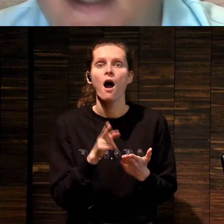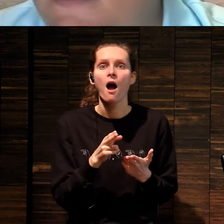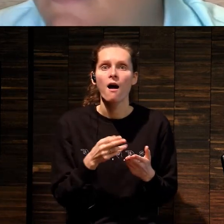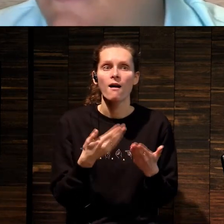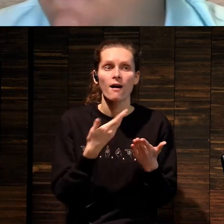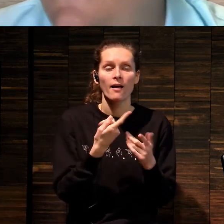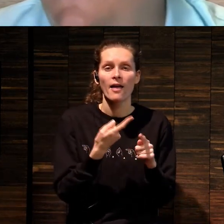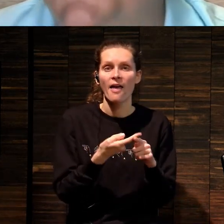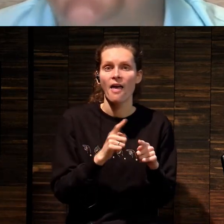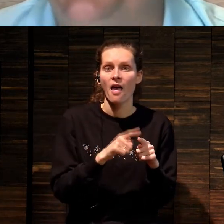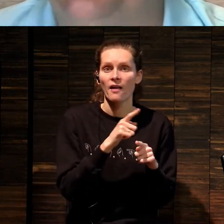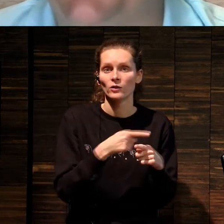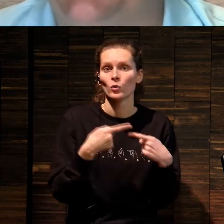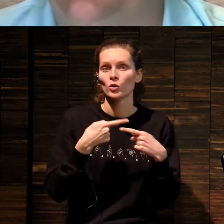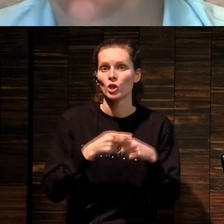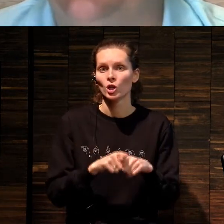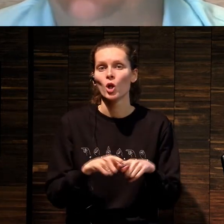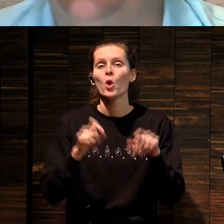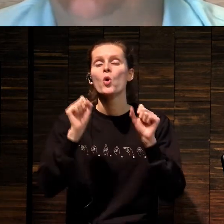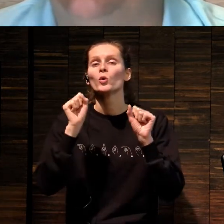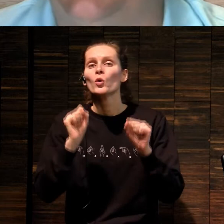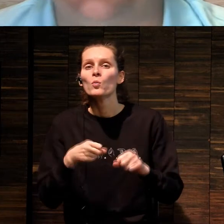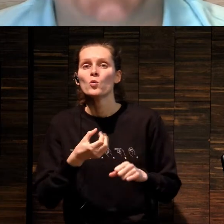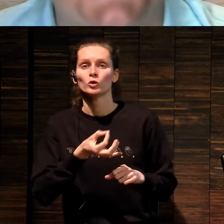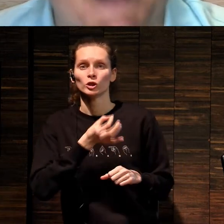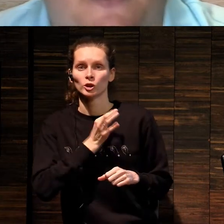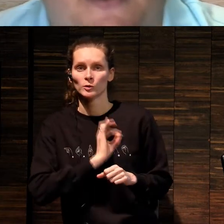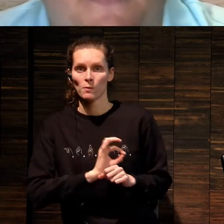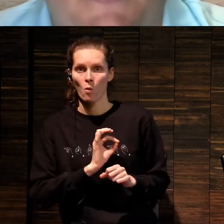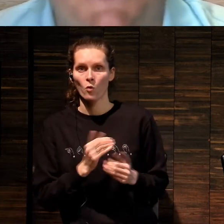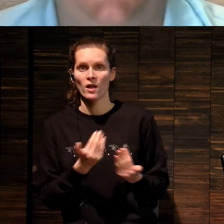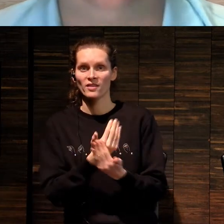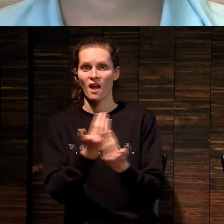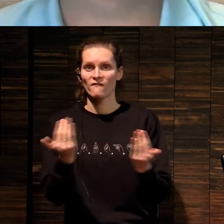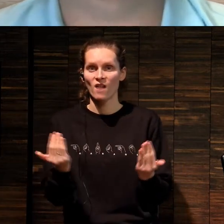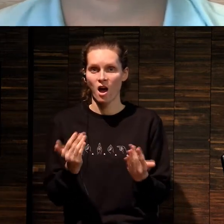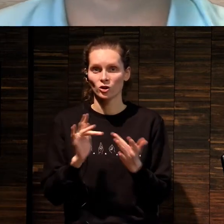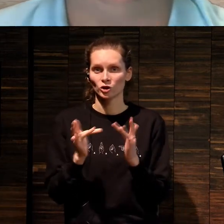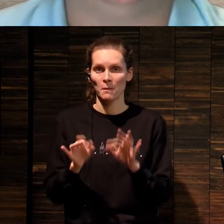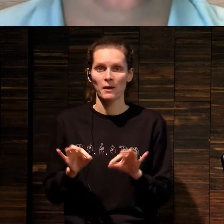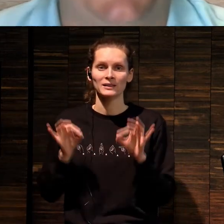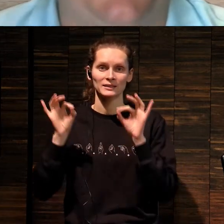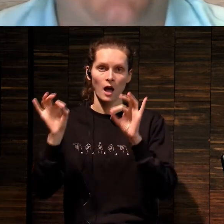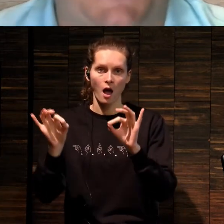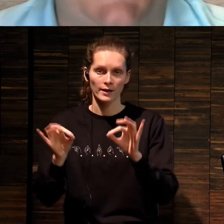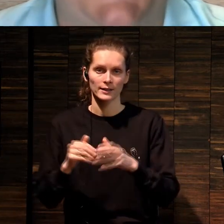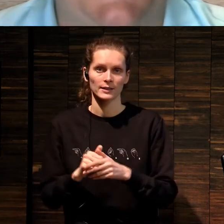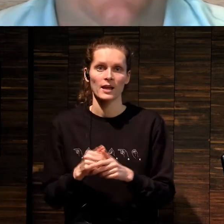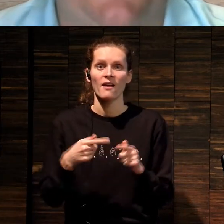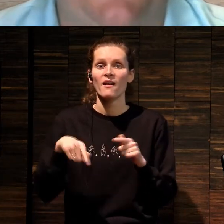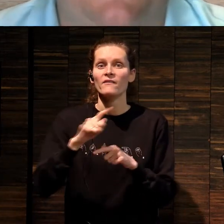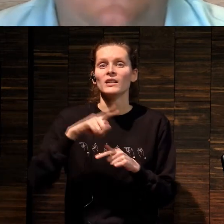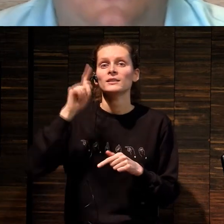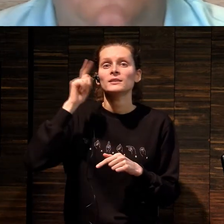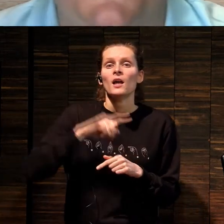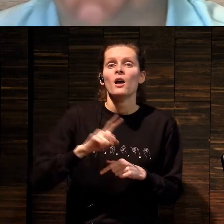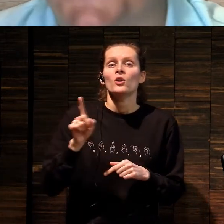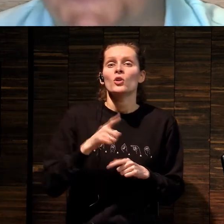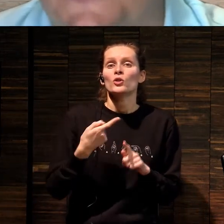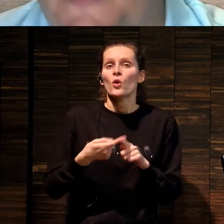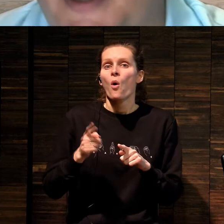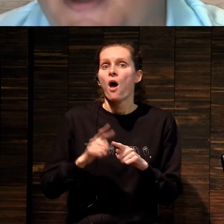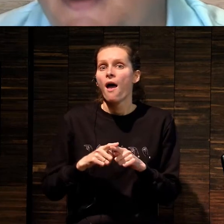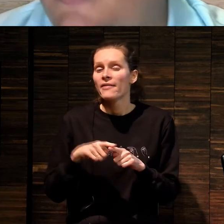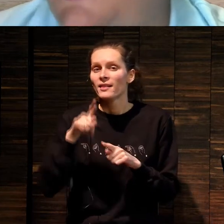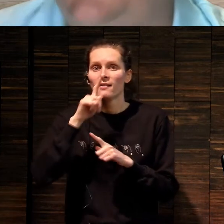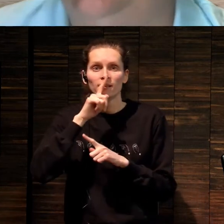that. Also, you can make an image decorative. So that means that it's not going to be read to someone who's using a